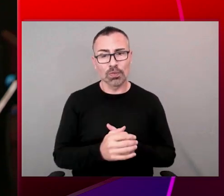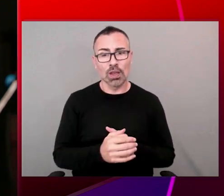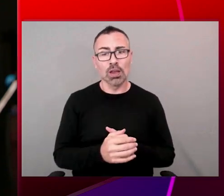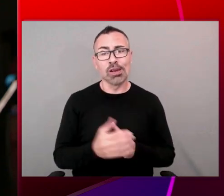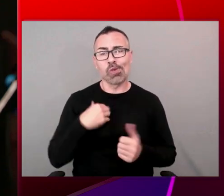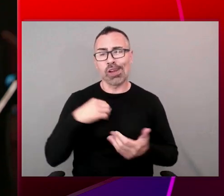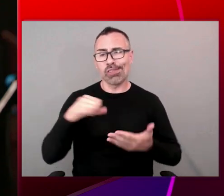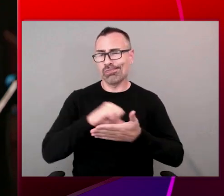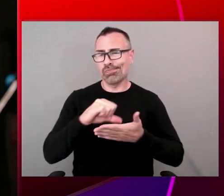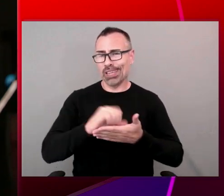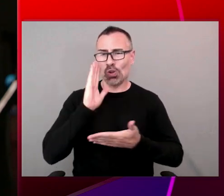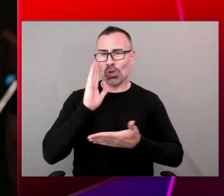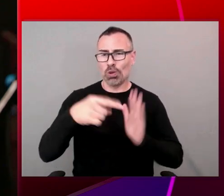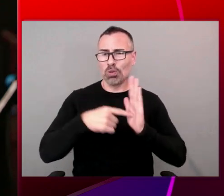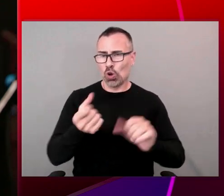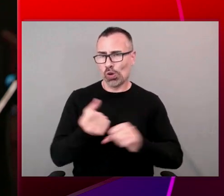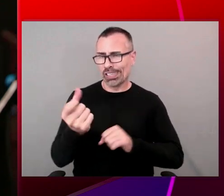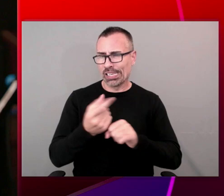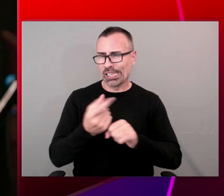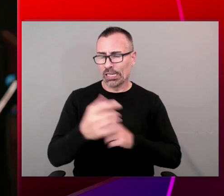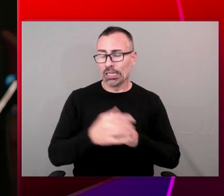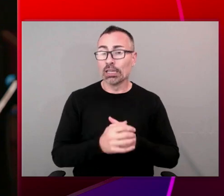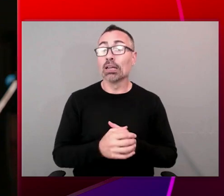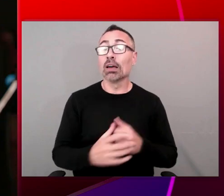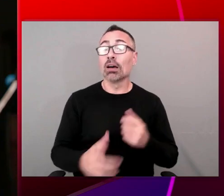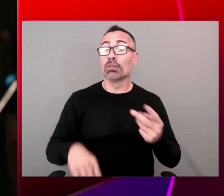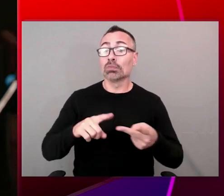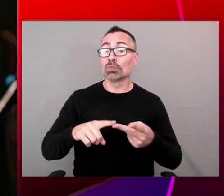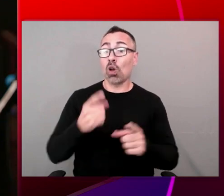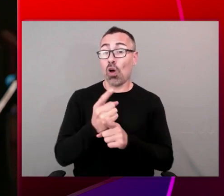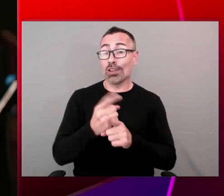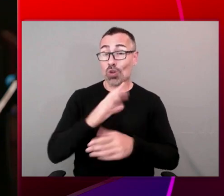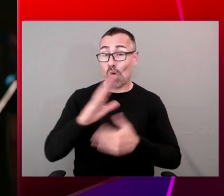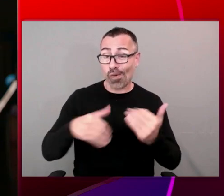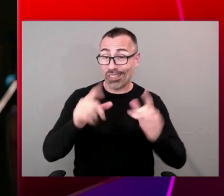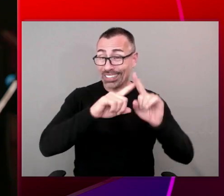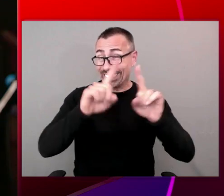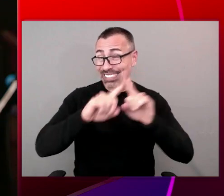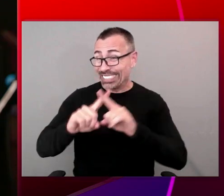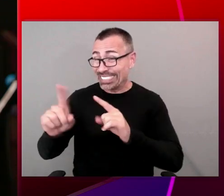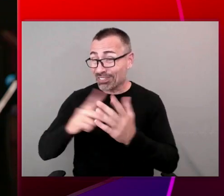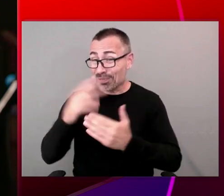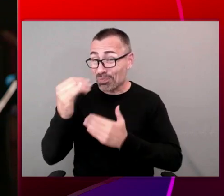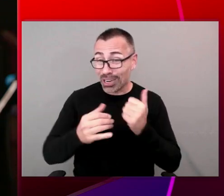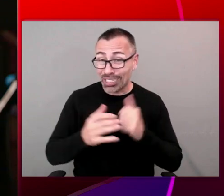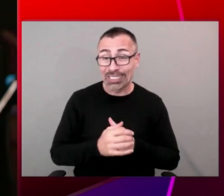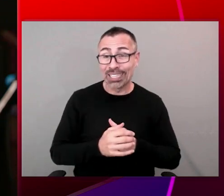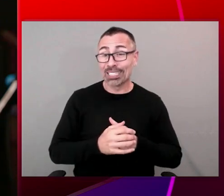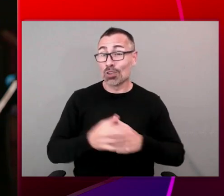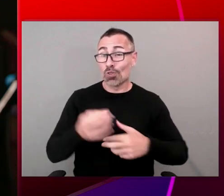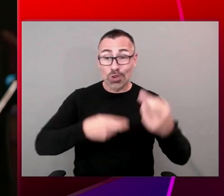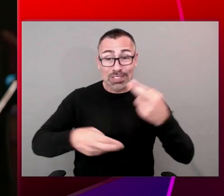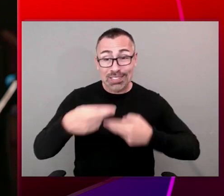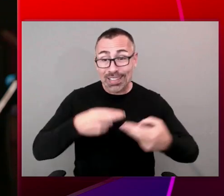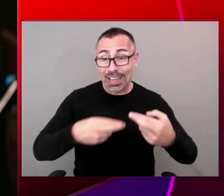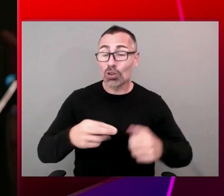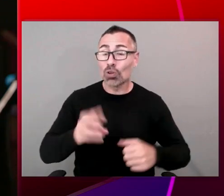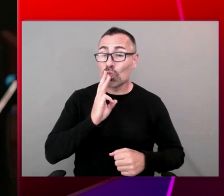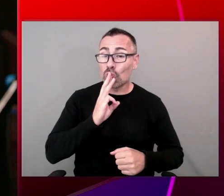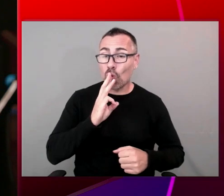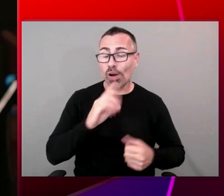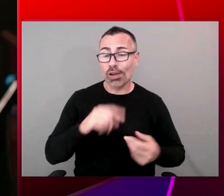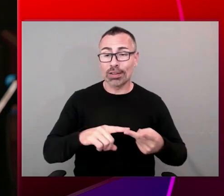that. We also, all of these different types of projects, right? Recycled water, efficiency, wastewater